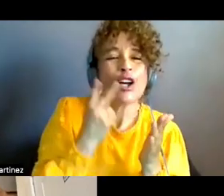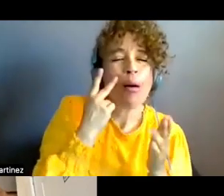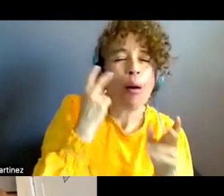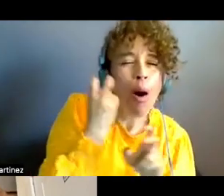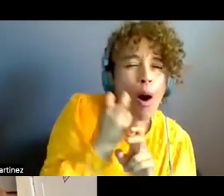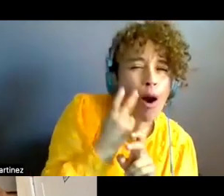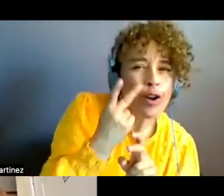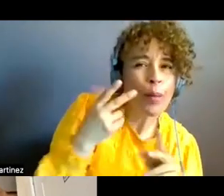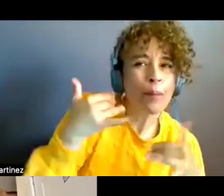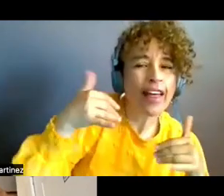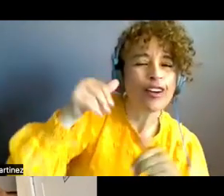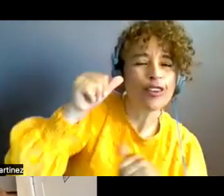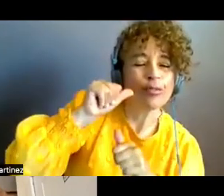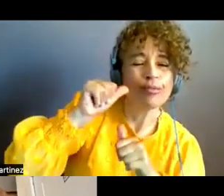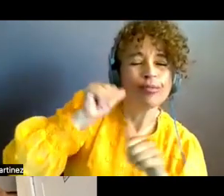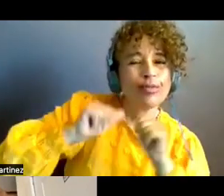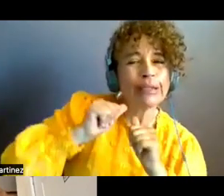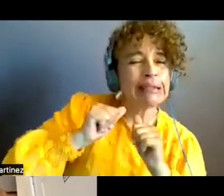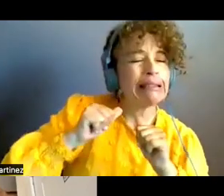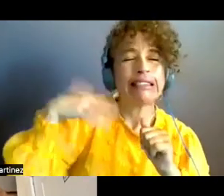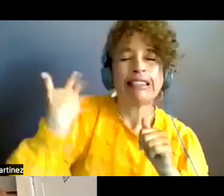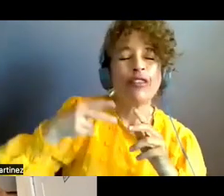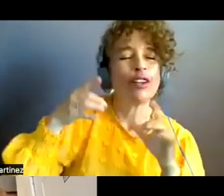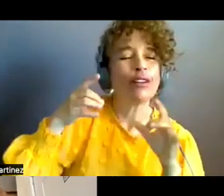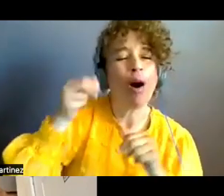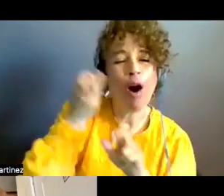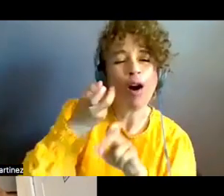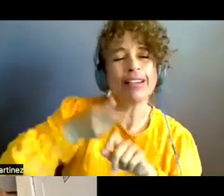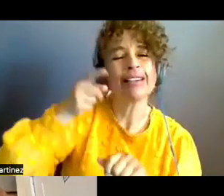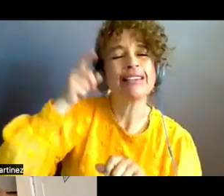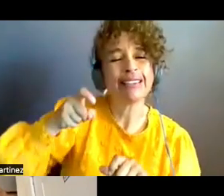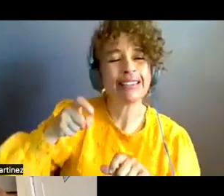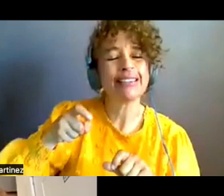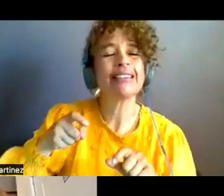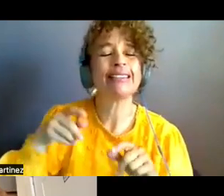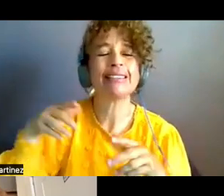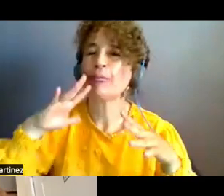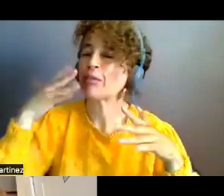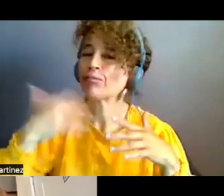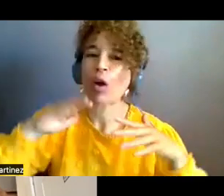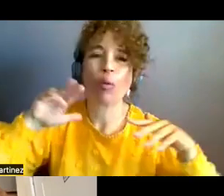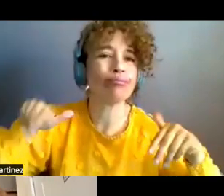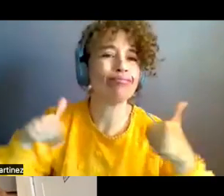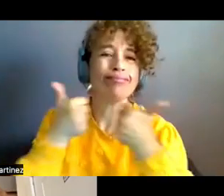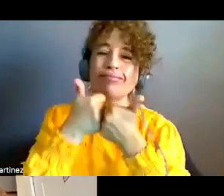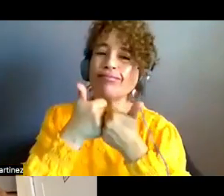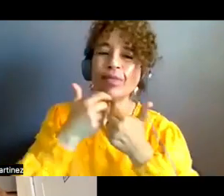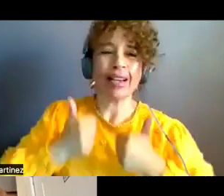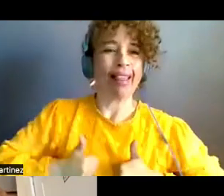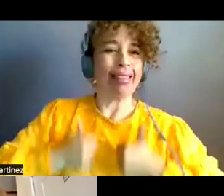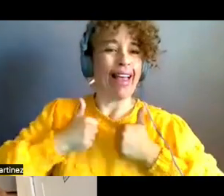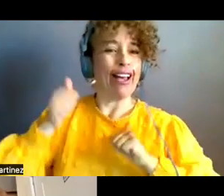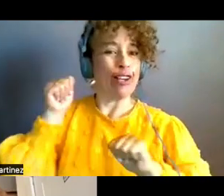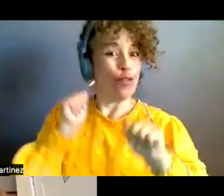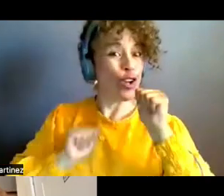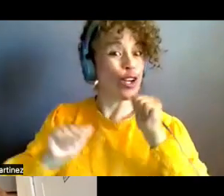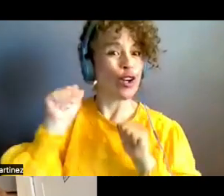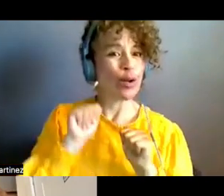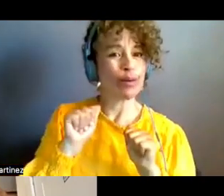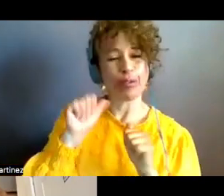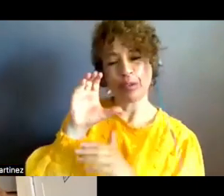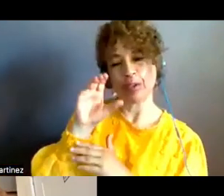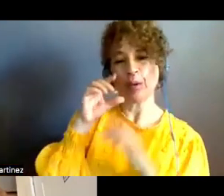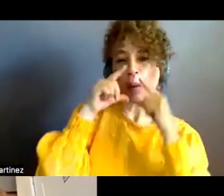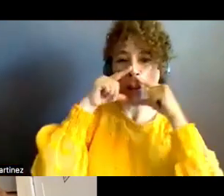play together. You know, it was really very bizarre. Huh. It must have been extremely challenging. And there was a live performance for the cameraman.